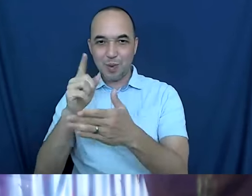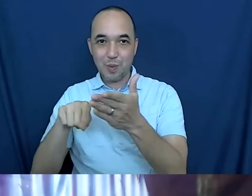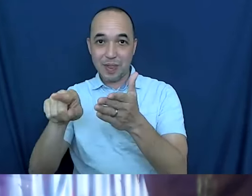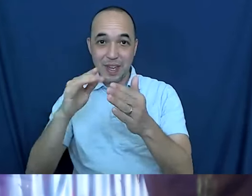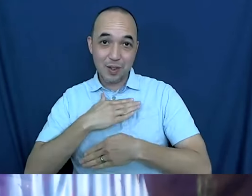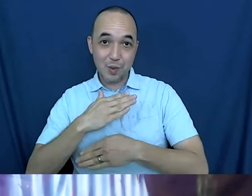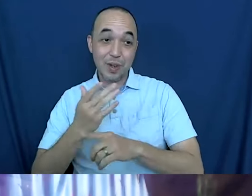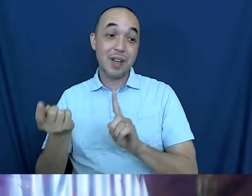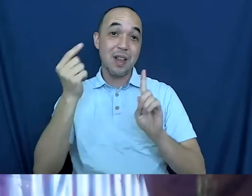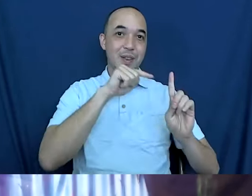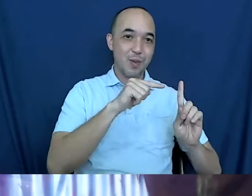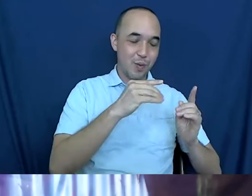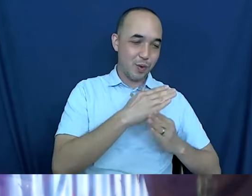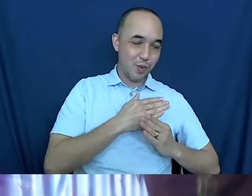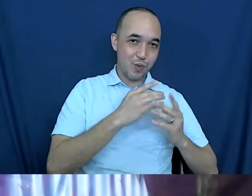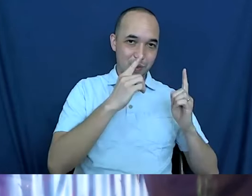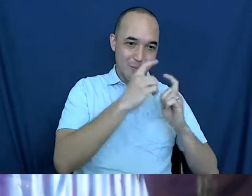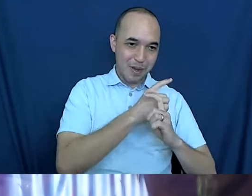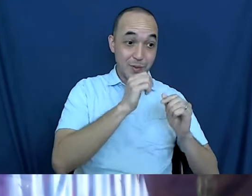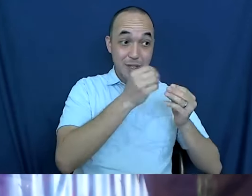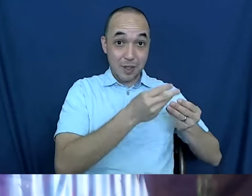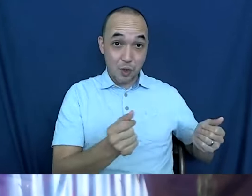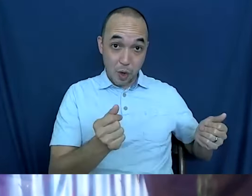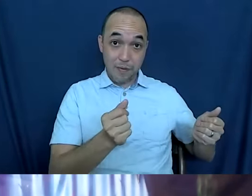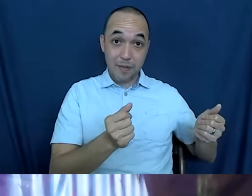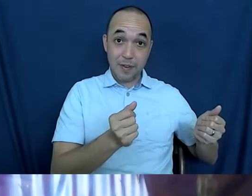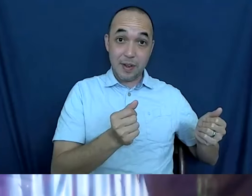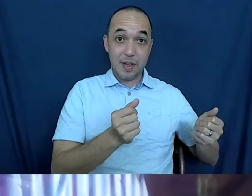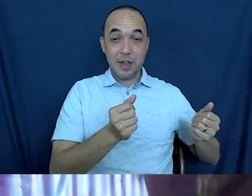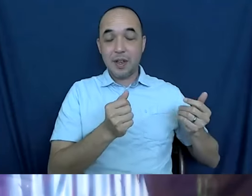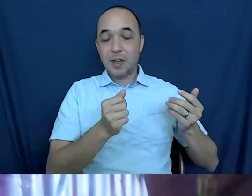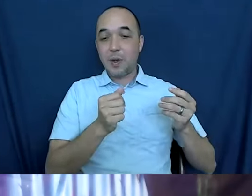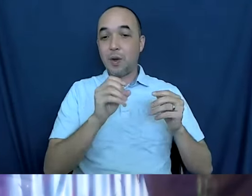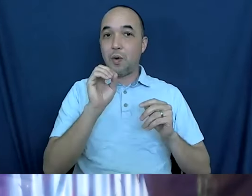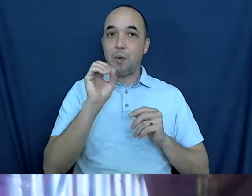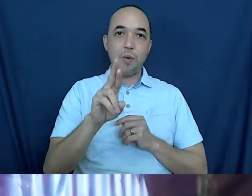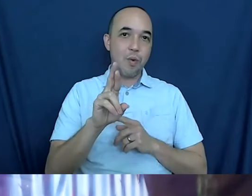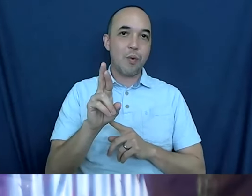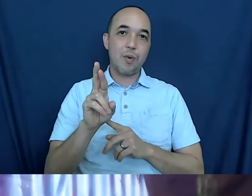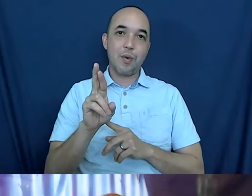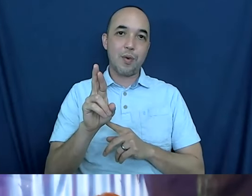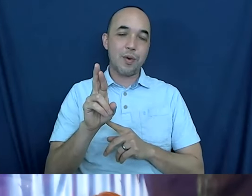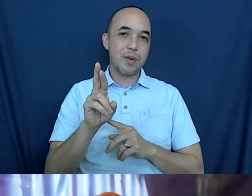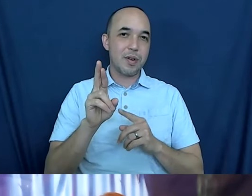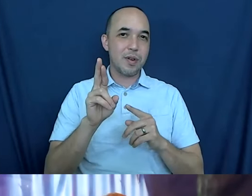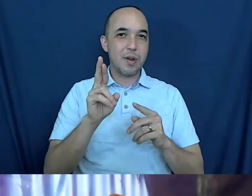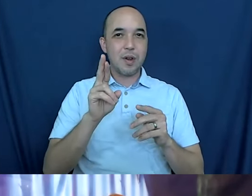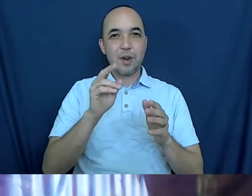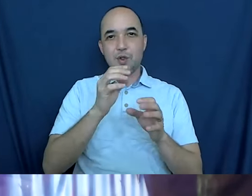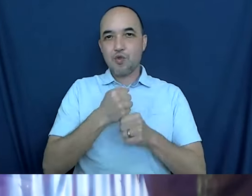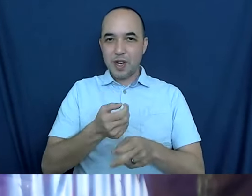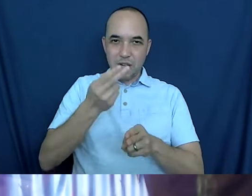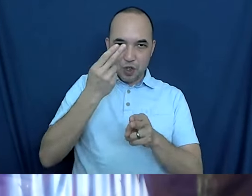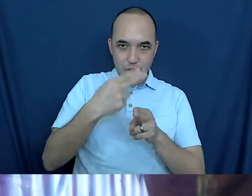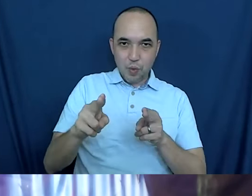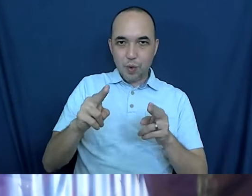enjoys puzzles is solving a puzzle, or try and find a way to create short puzzles that allow them to